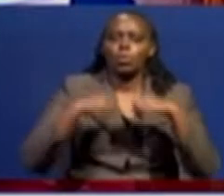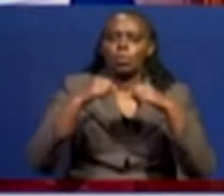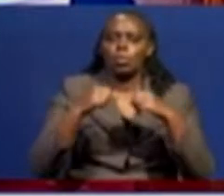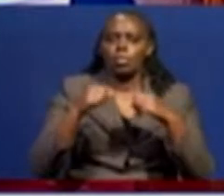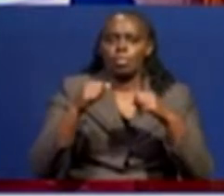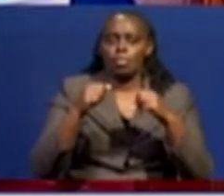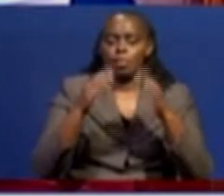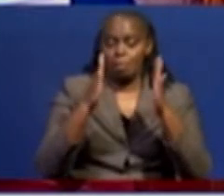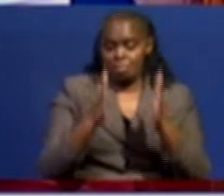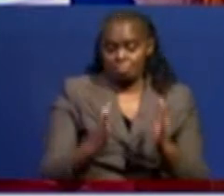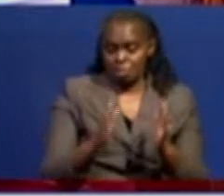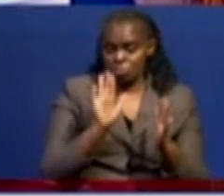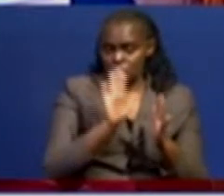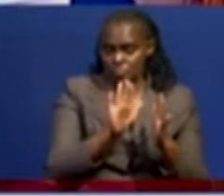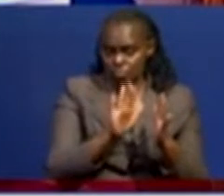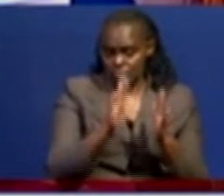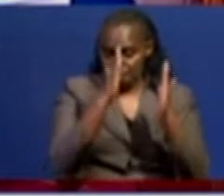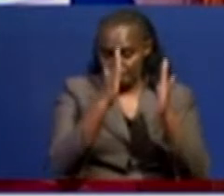The aggrieved